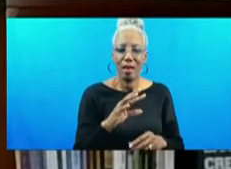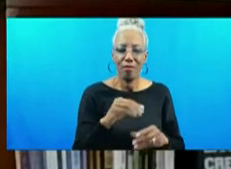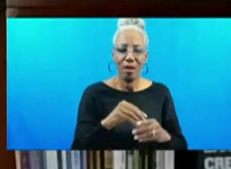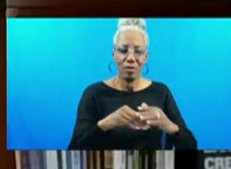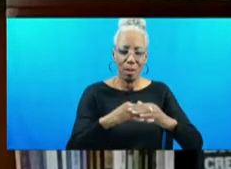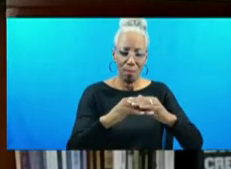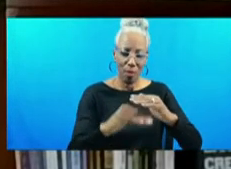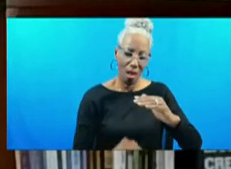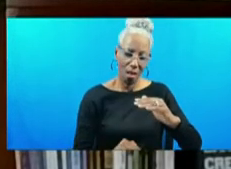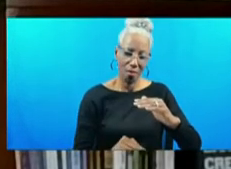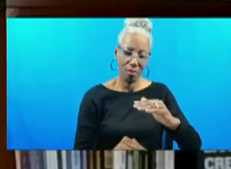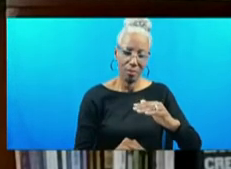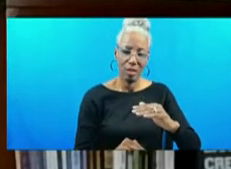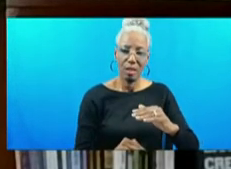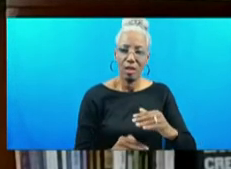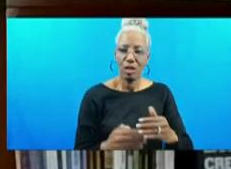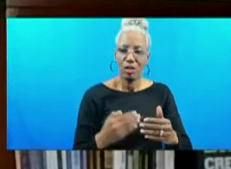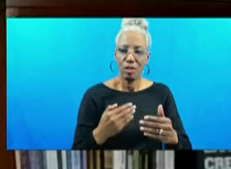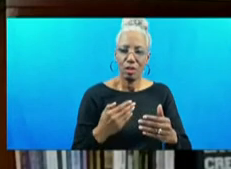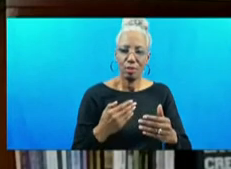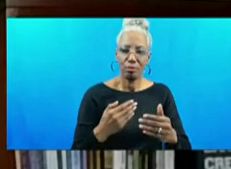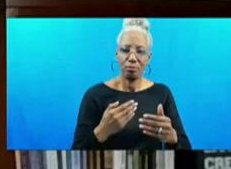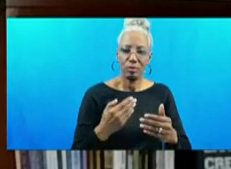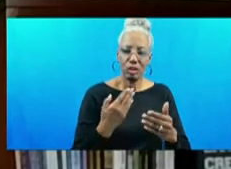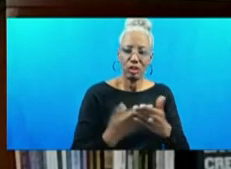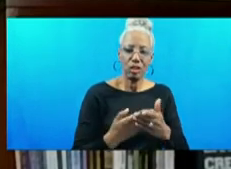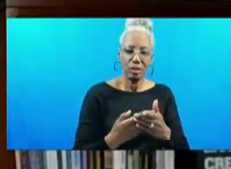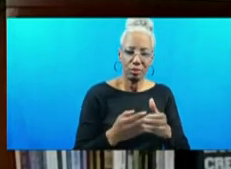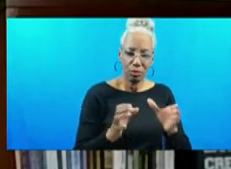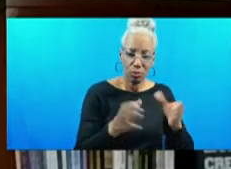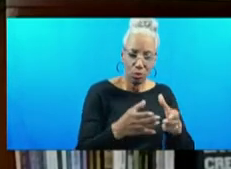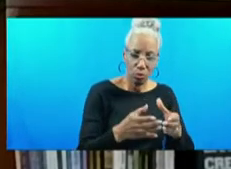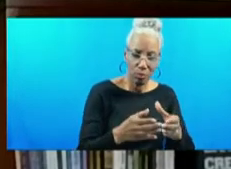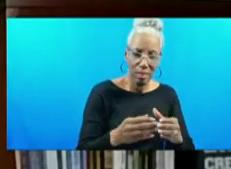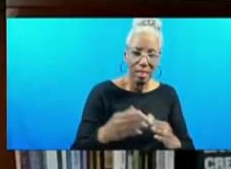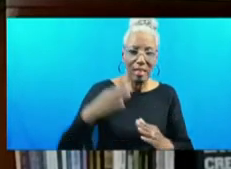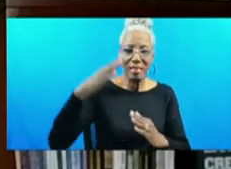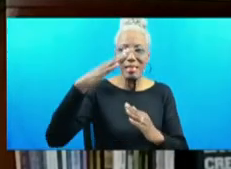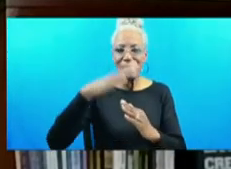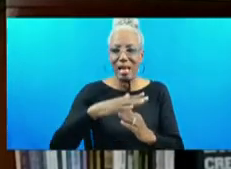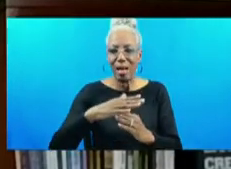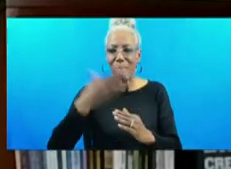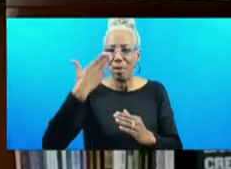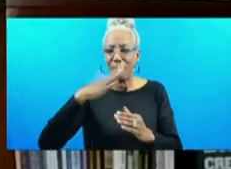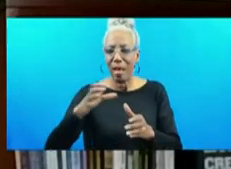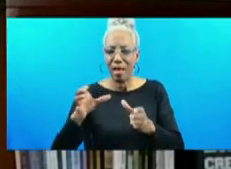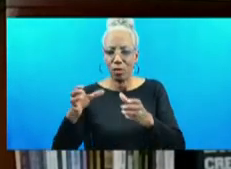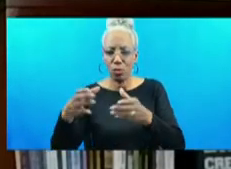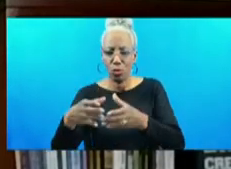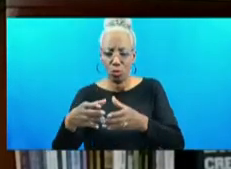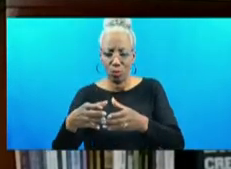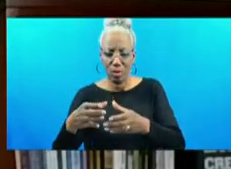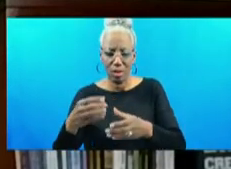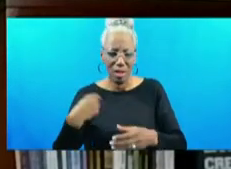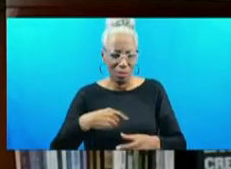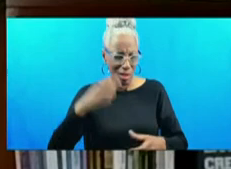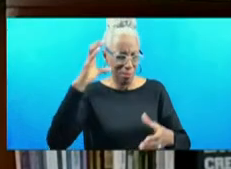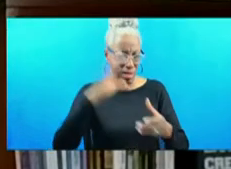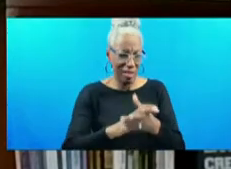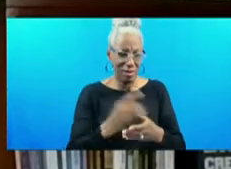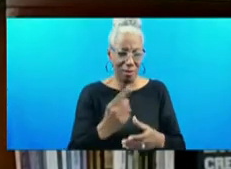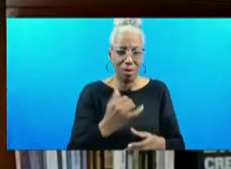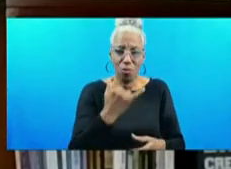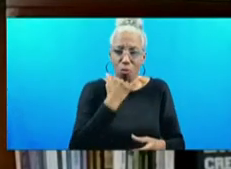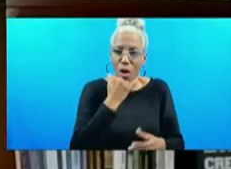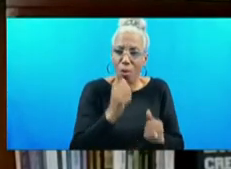categories. We either need to believe that there is something inherently wrong with our students and their families to have them in this situation generation